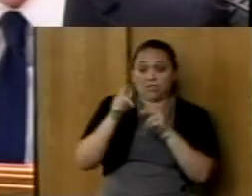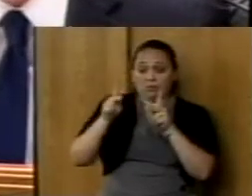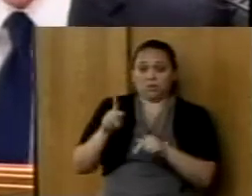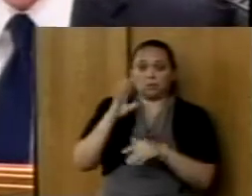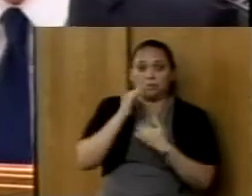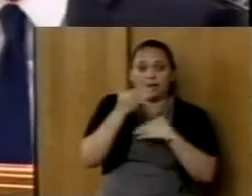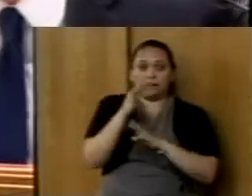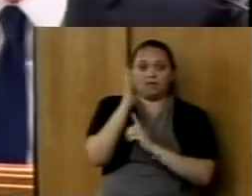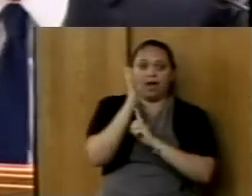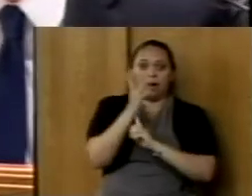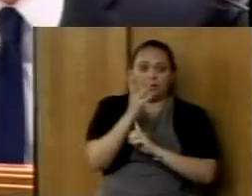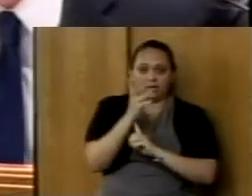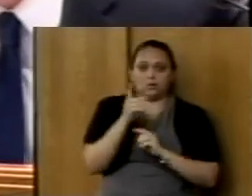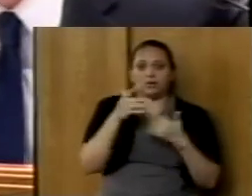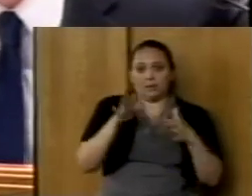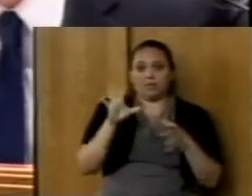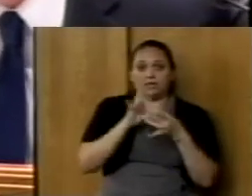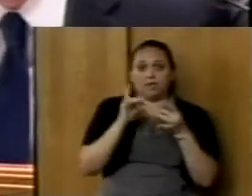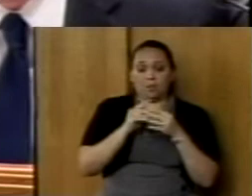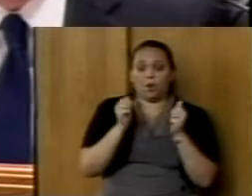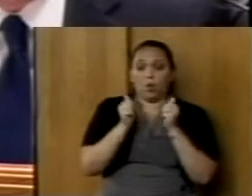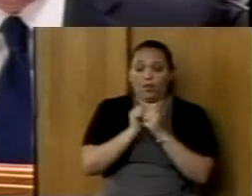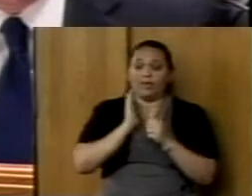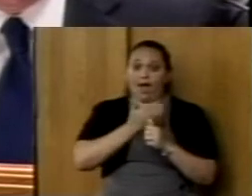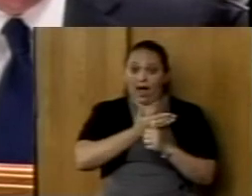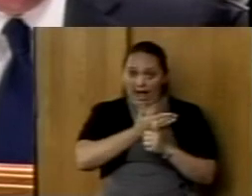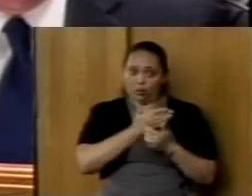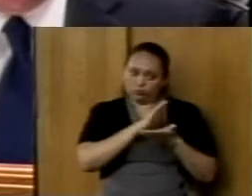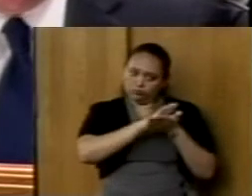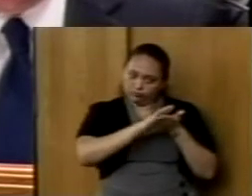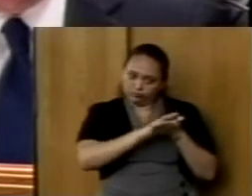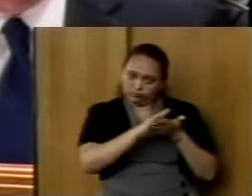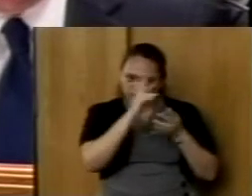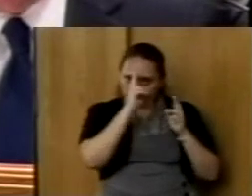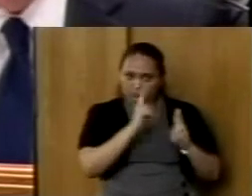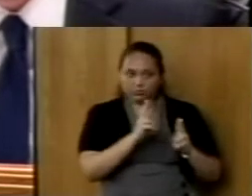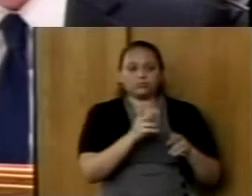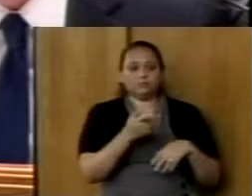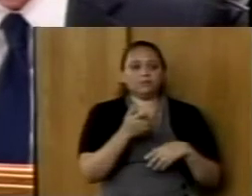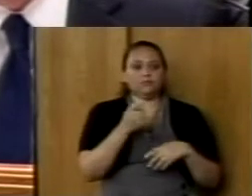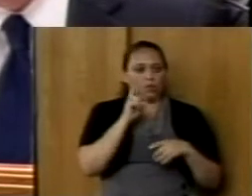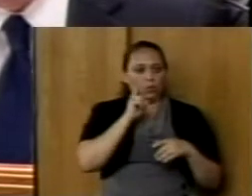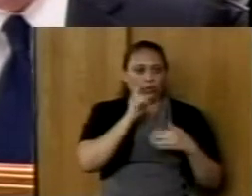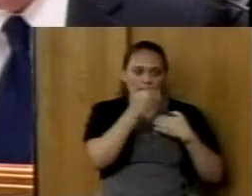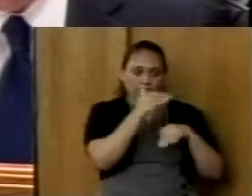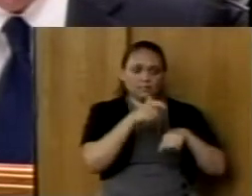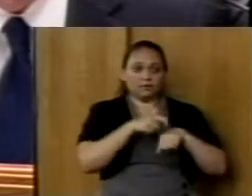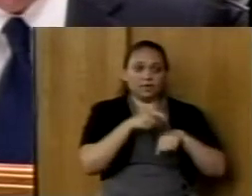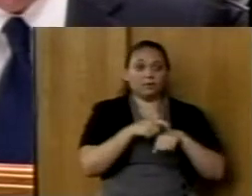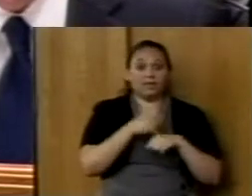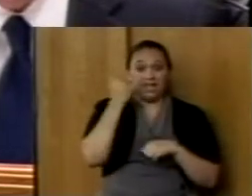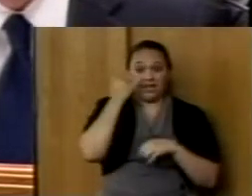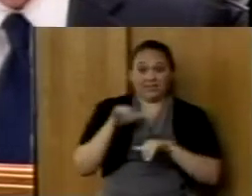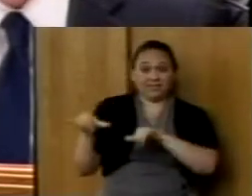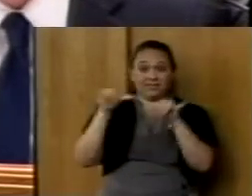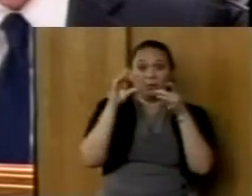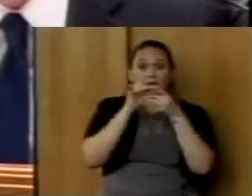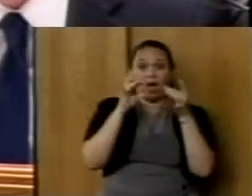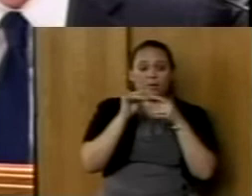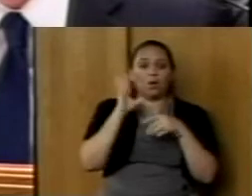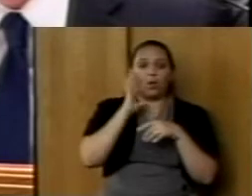5 minutes to complete his or her comments, and without due courtesy, we will strictly enforce that time limit. If a group of people want to be heard on the same topic, the board asks that they